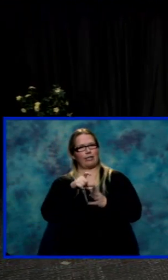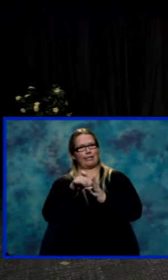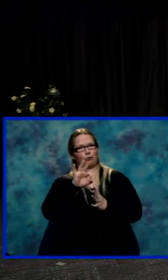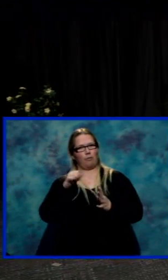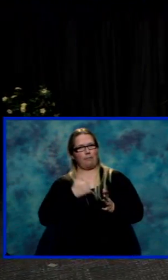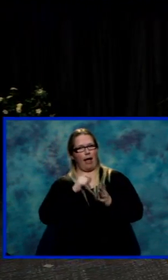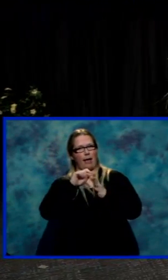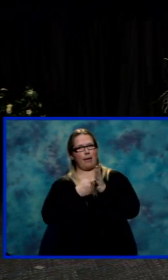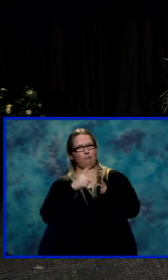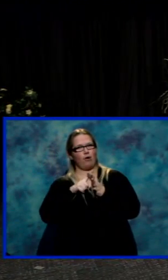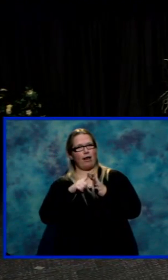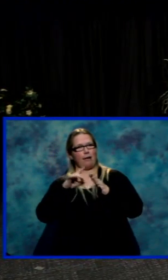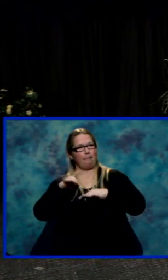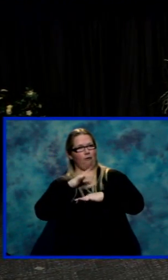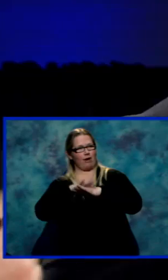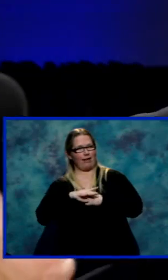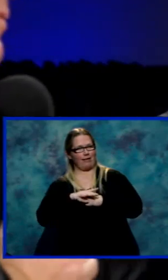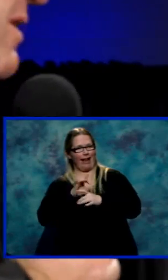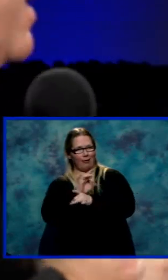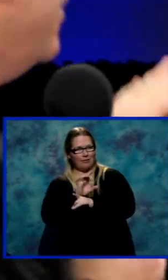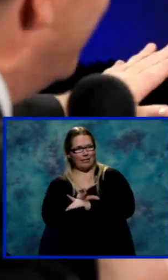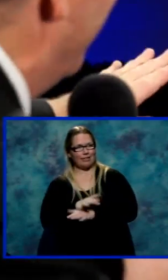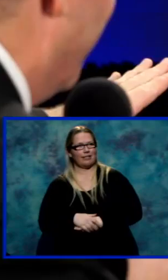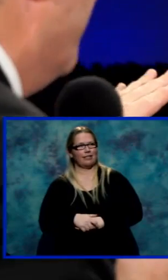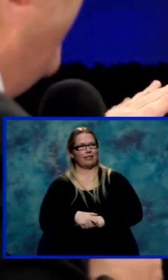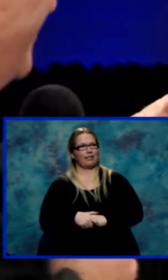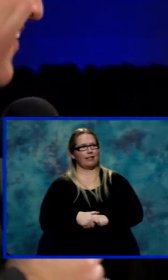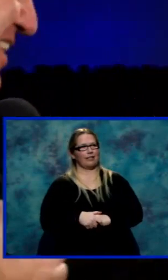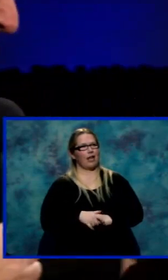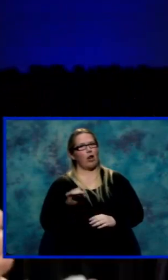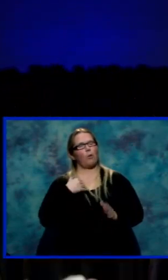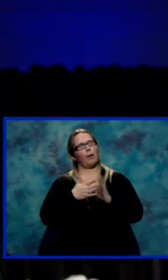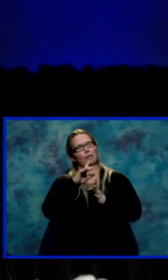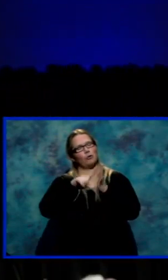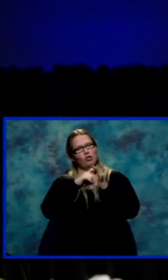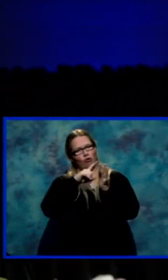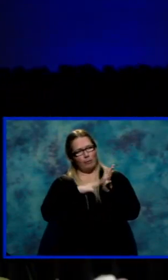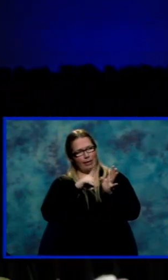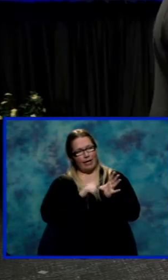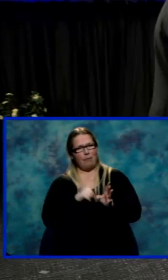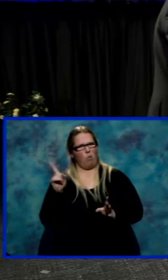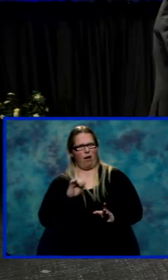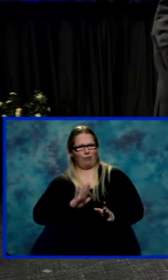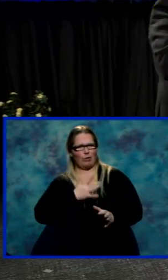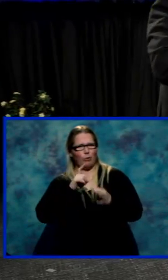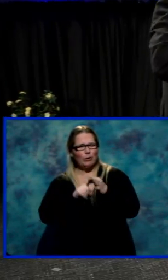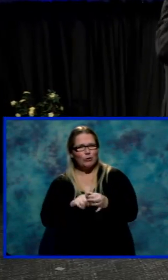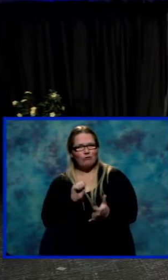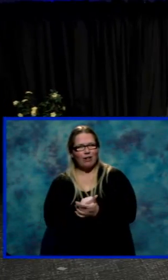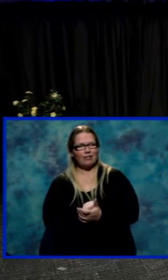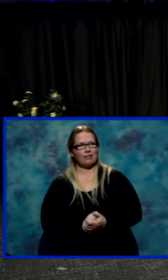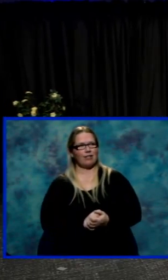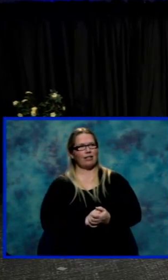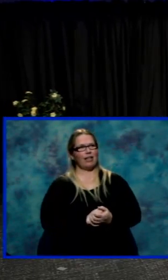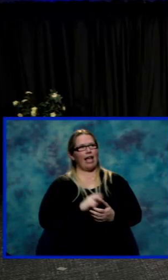but... Oi. No, we went the journey. But what an interesting question.